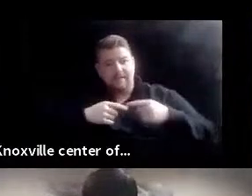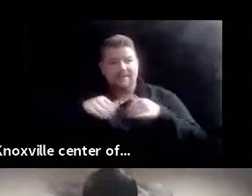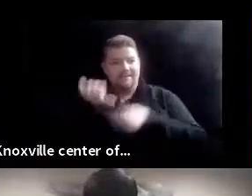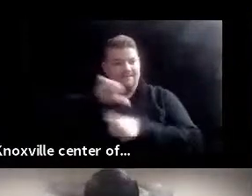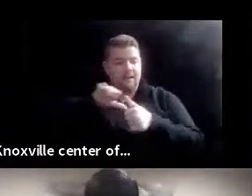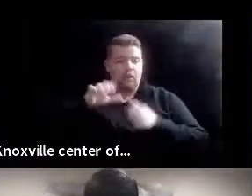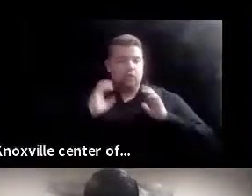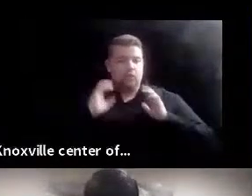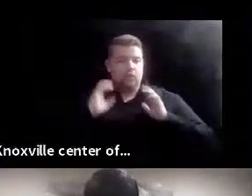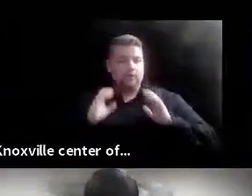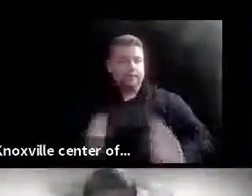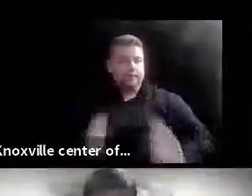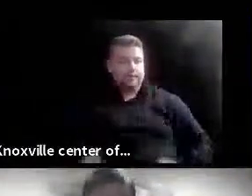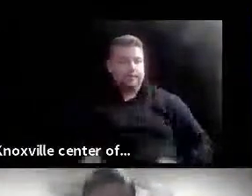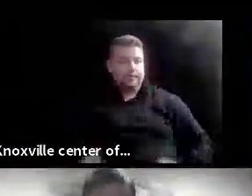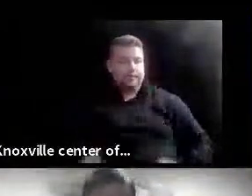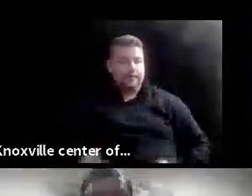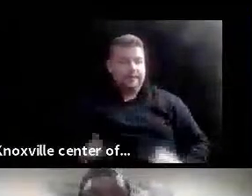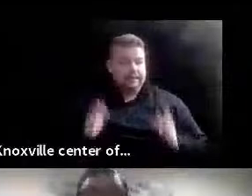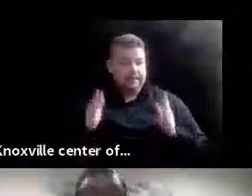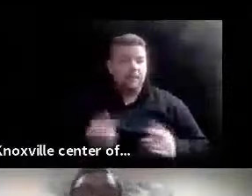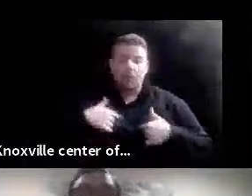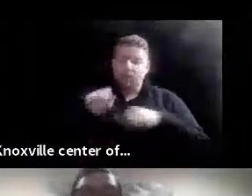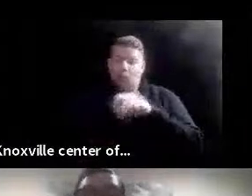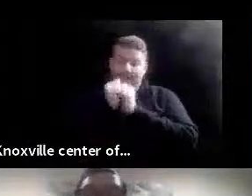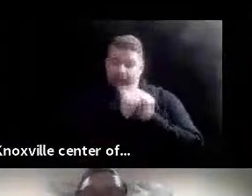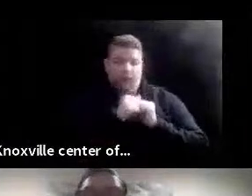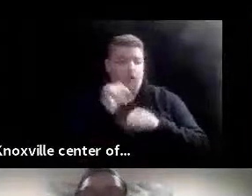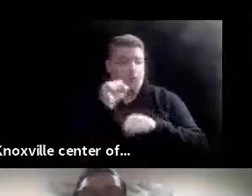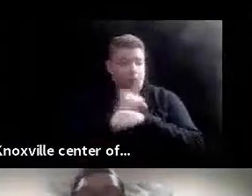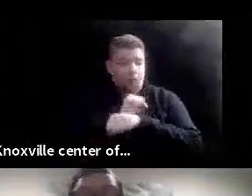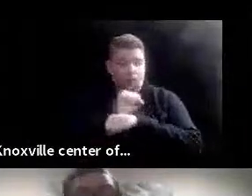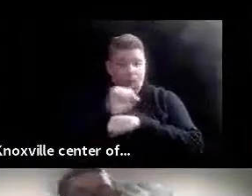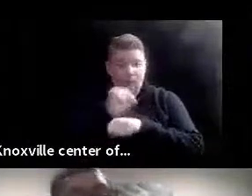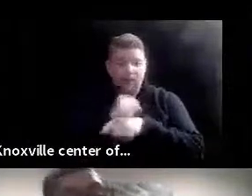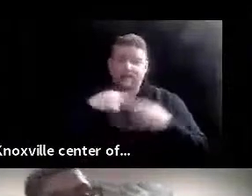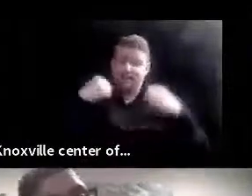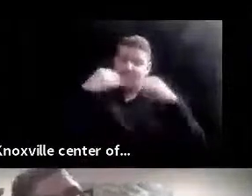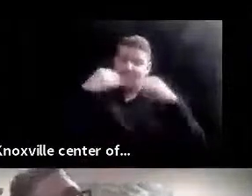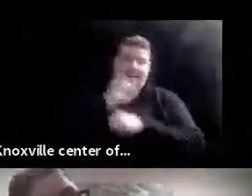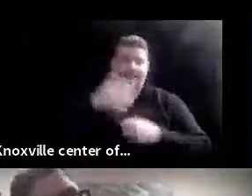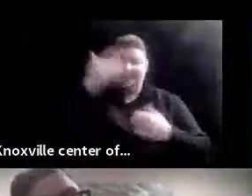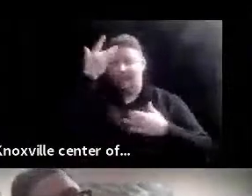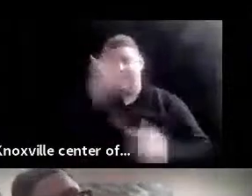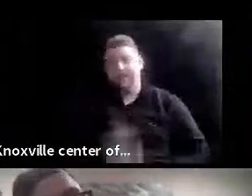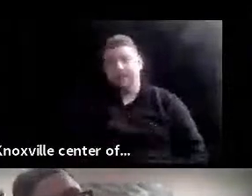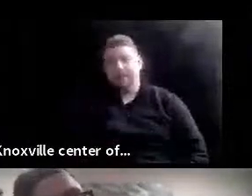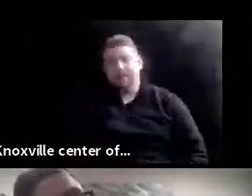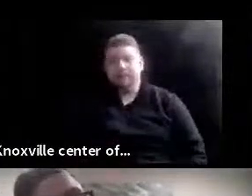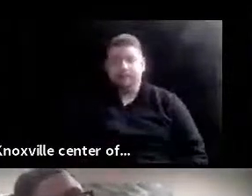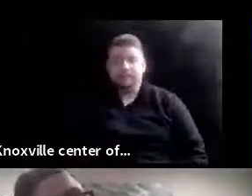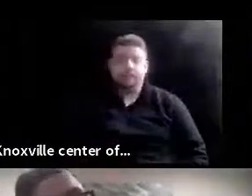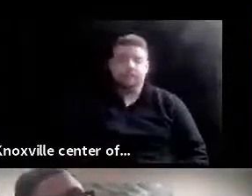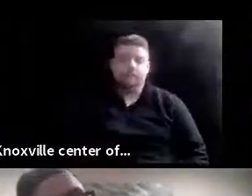but we really need to work together to fight the virus.